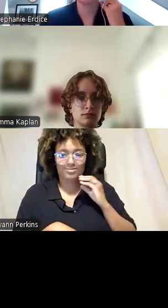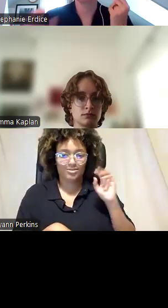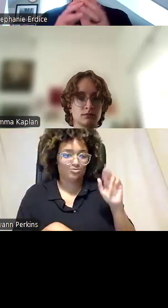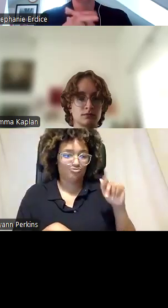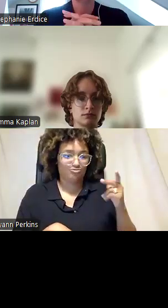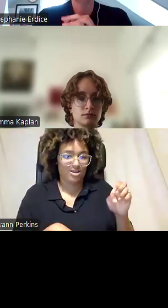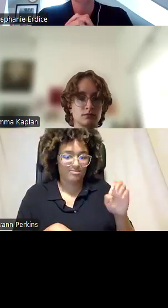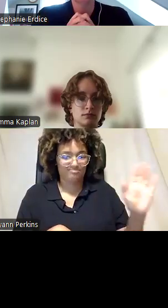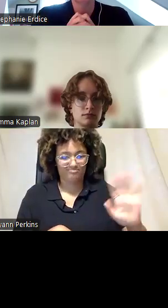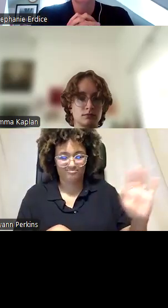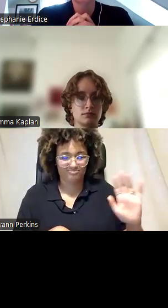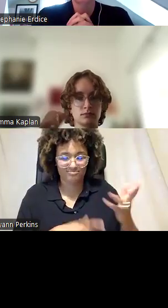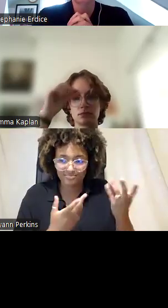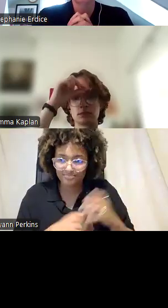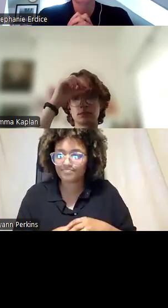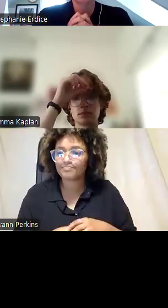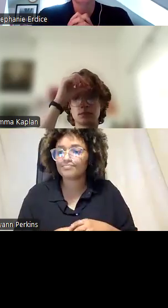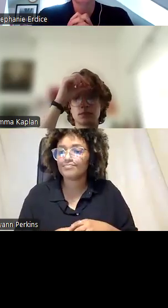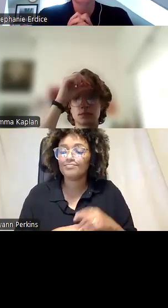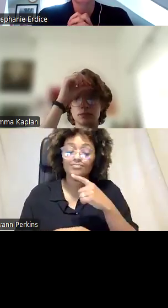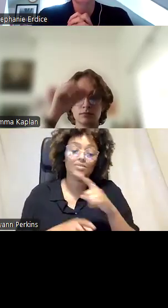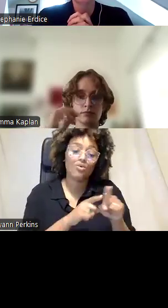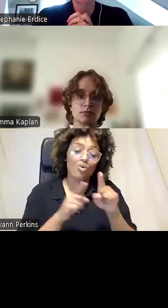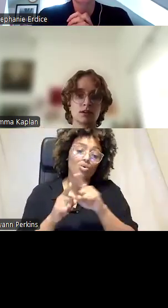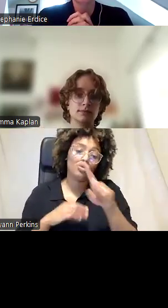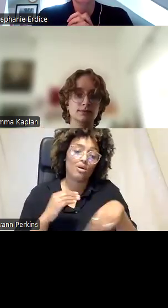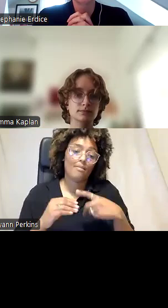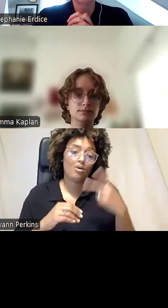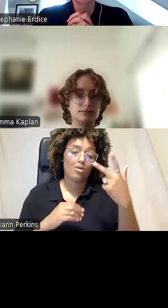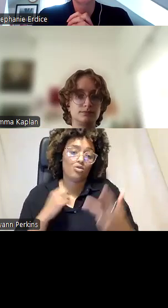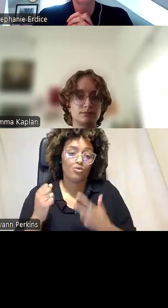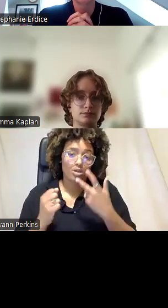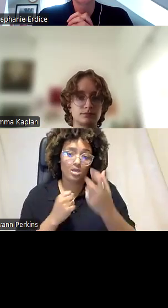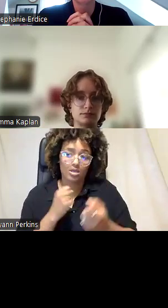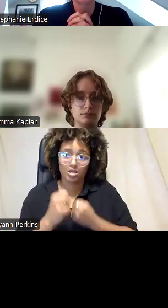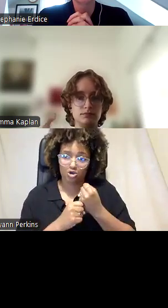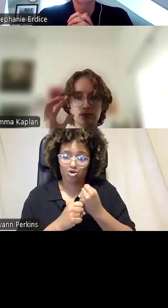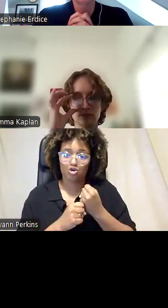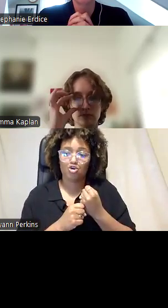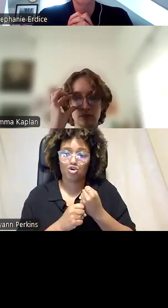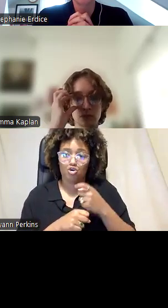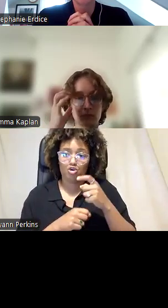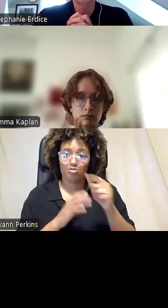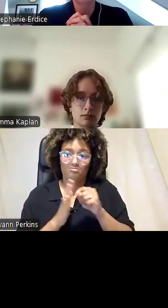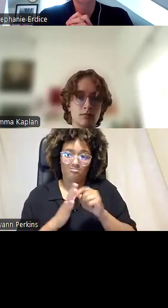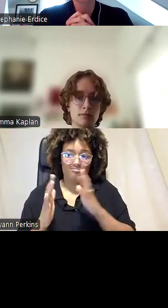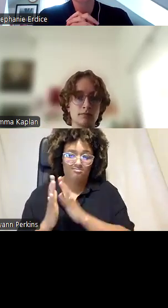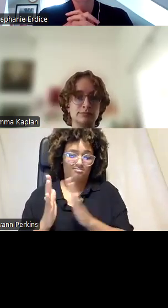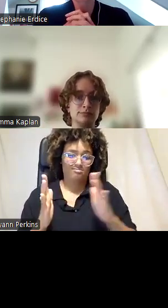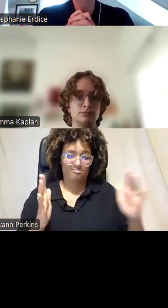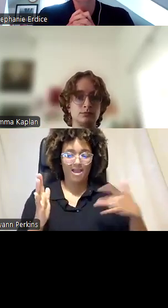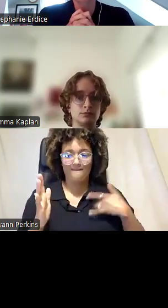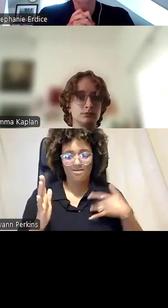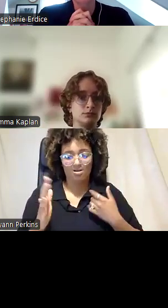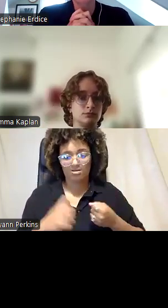There was also about a 3-year period when I just felt absolutely exhausted. I